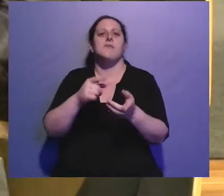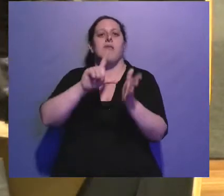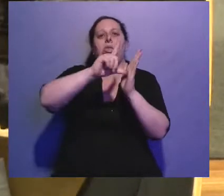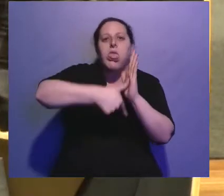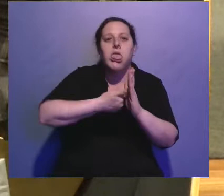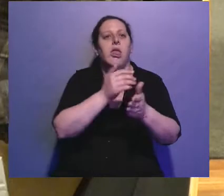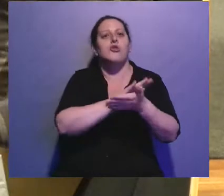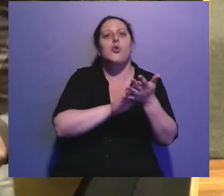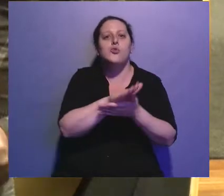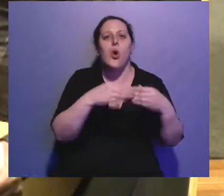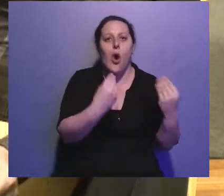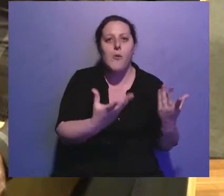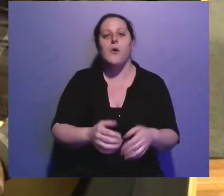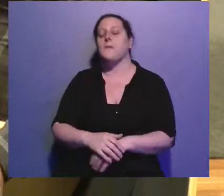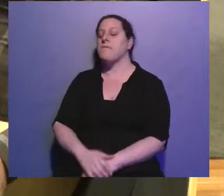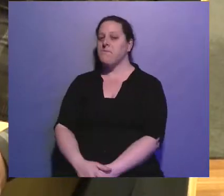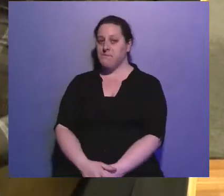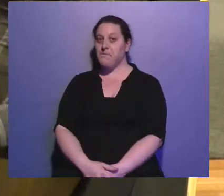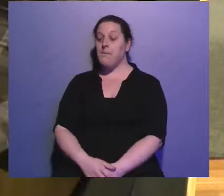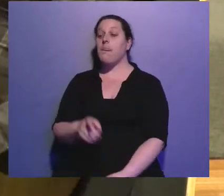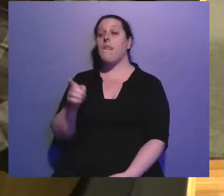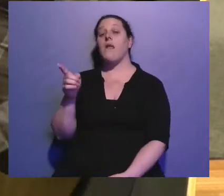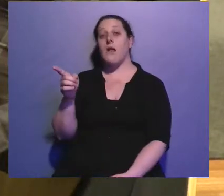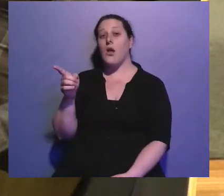mass request for information?